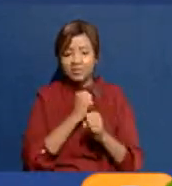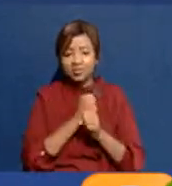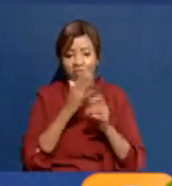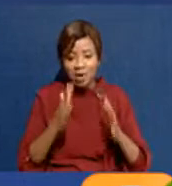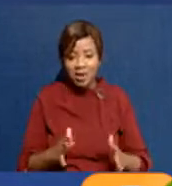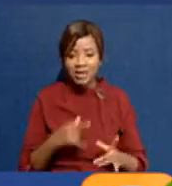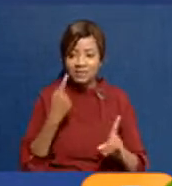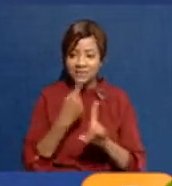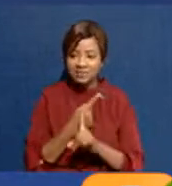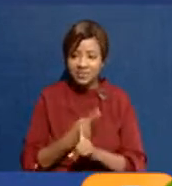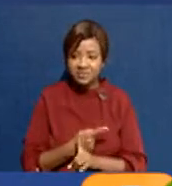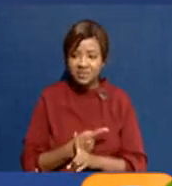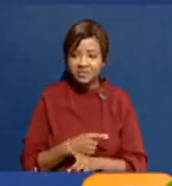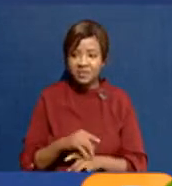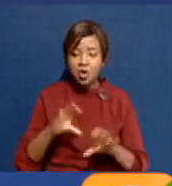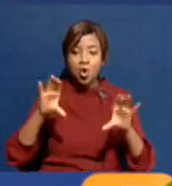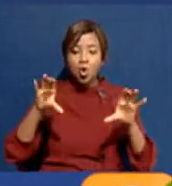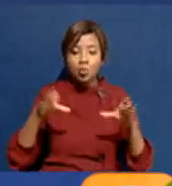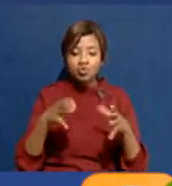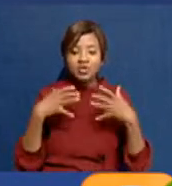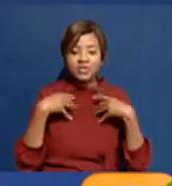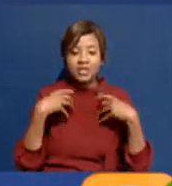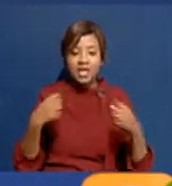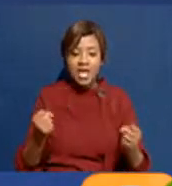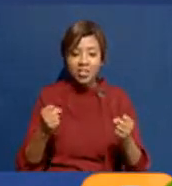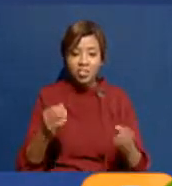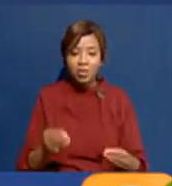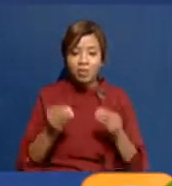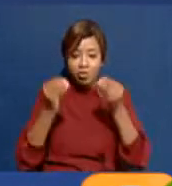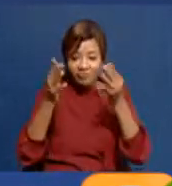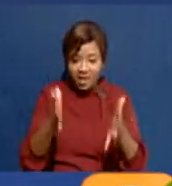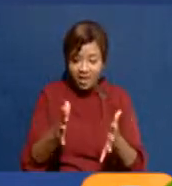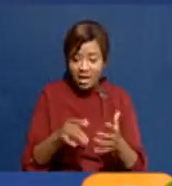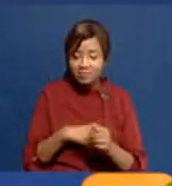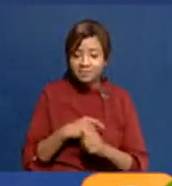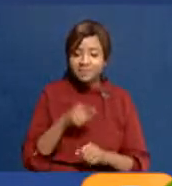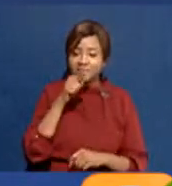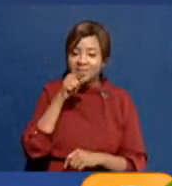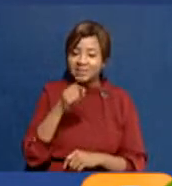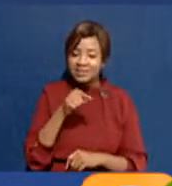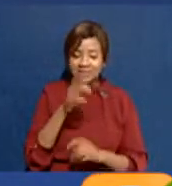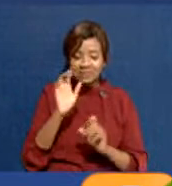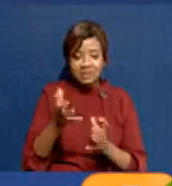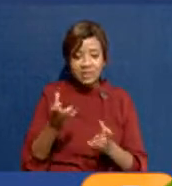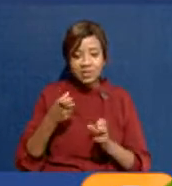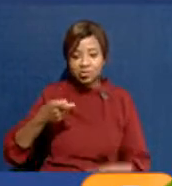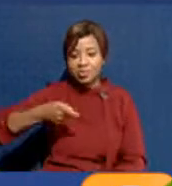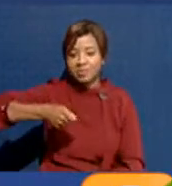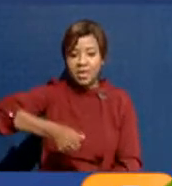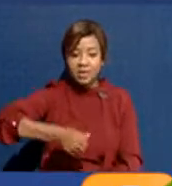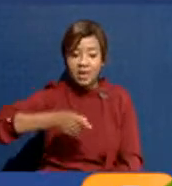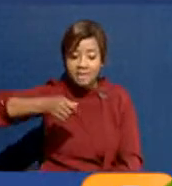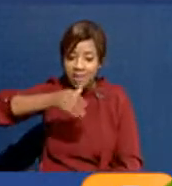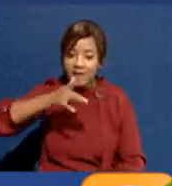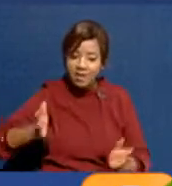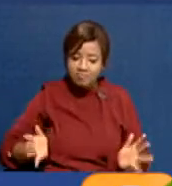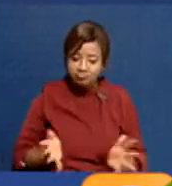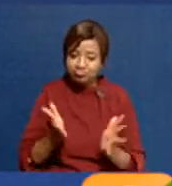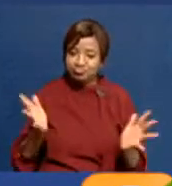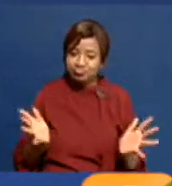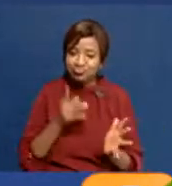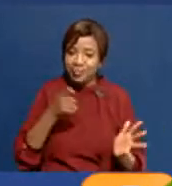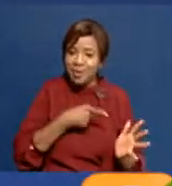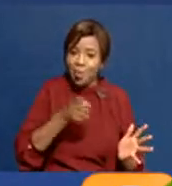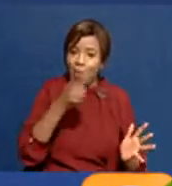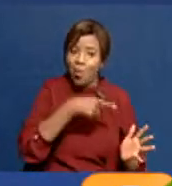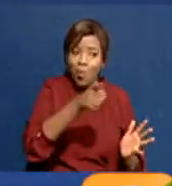CHVs, who are now being called community health providers. Mm. These people should be facilitated in some way or another. We found, I went